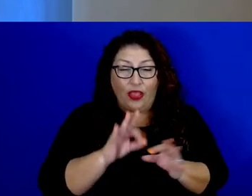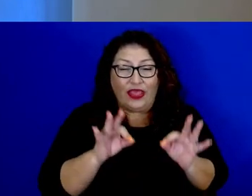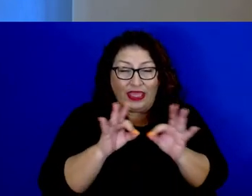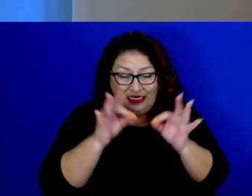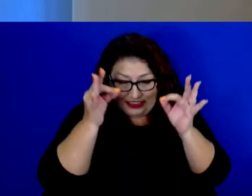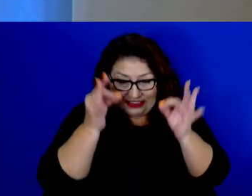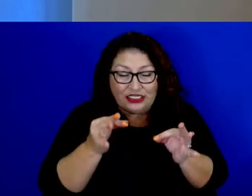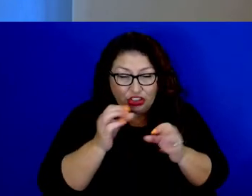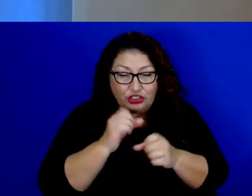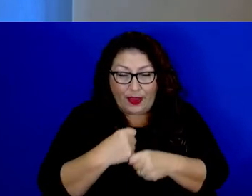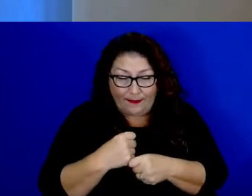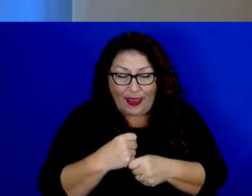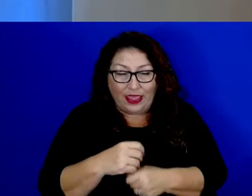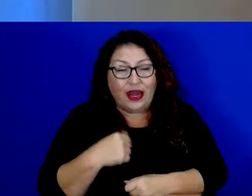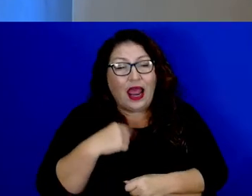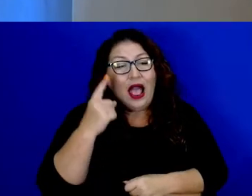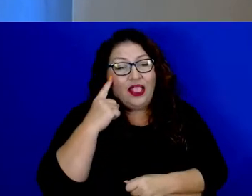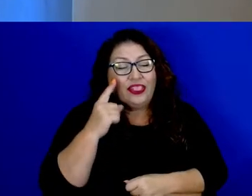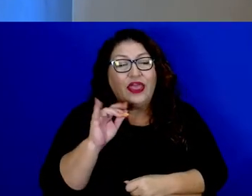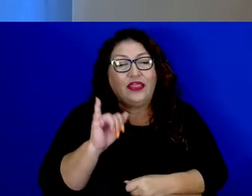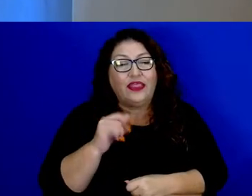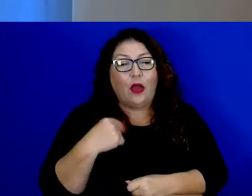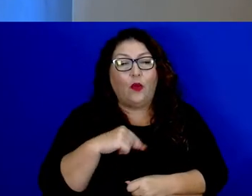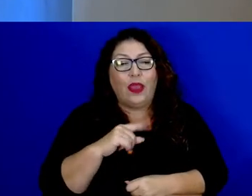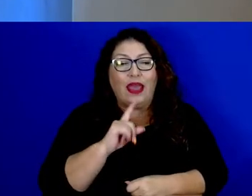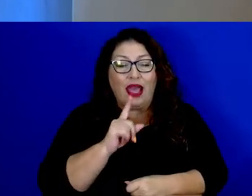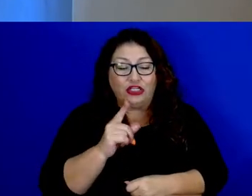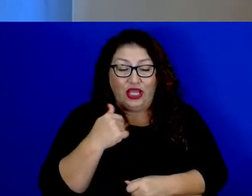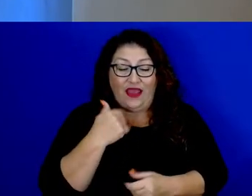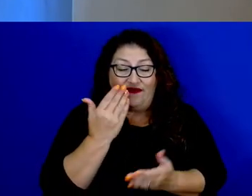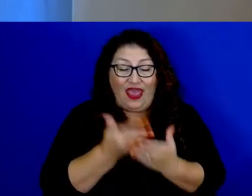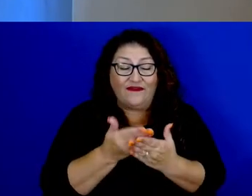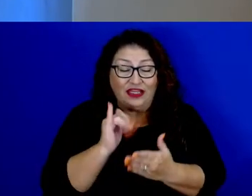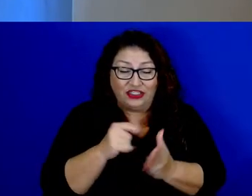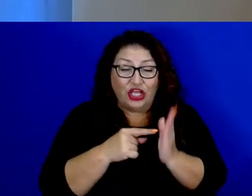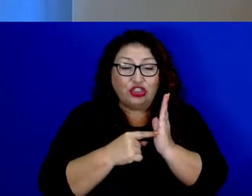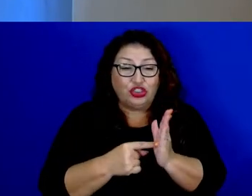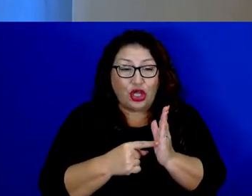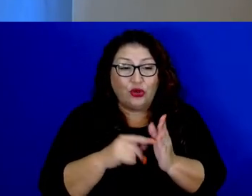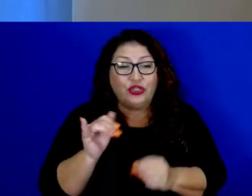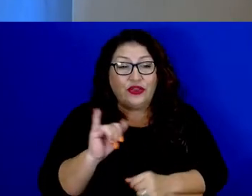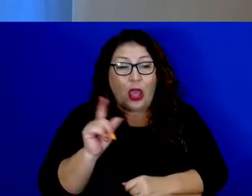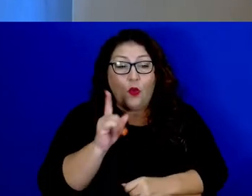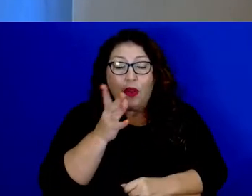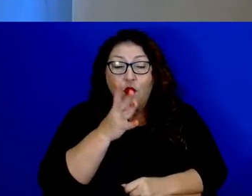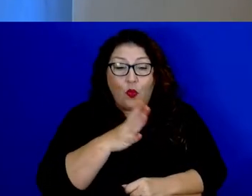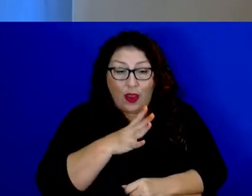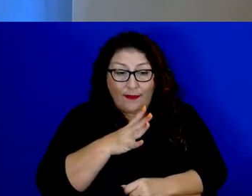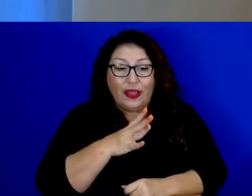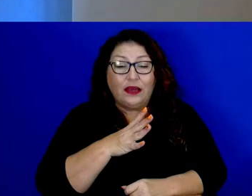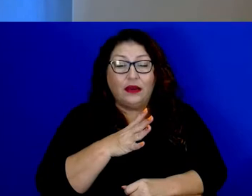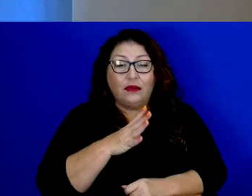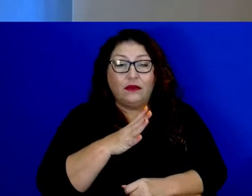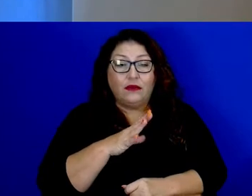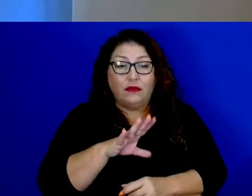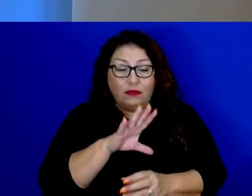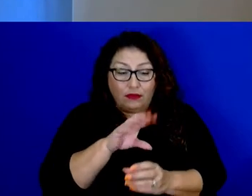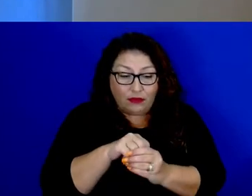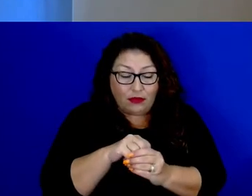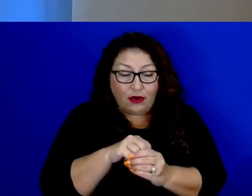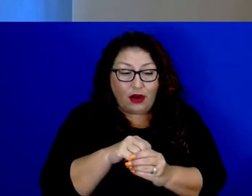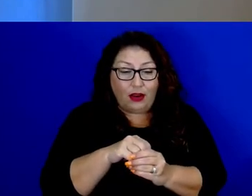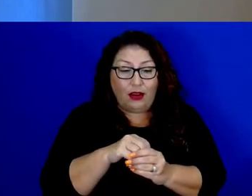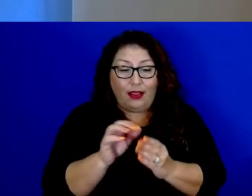we actually have emerging evidence that shows that where women were in the driving seat, really